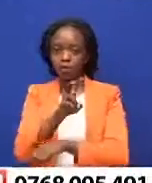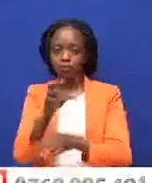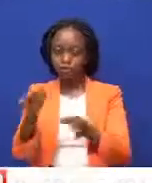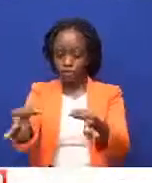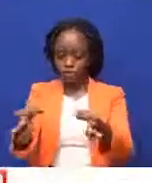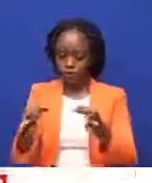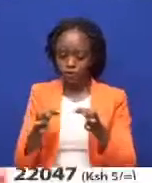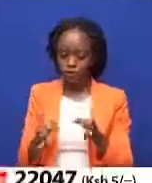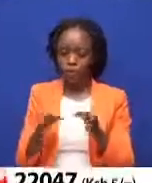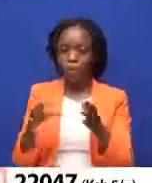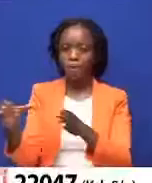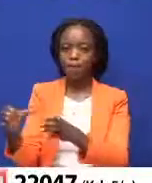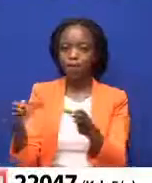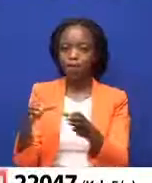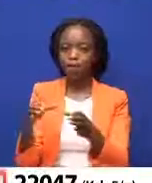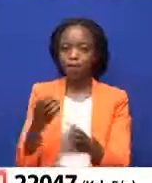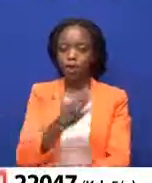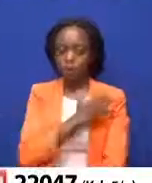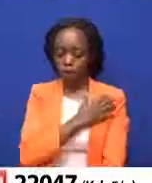party,